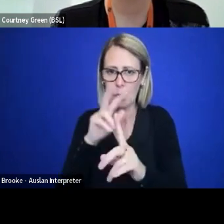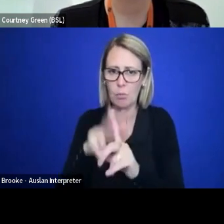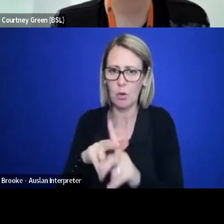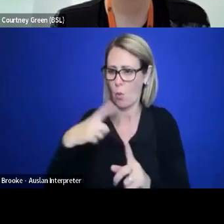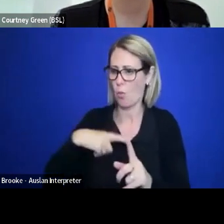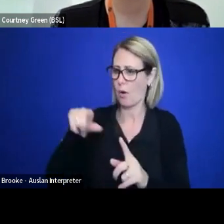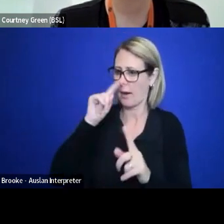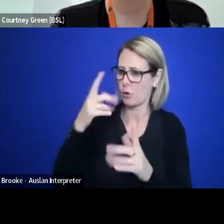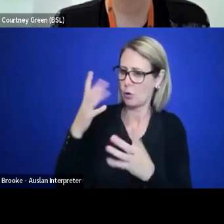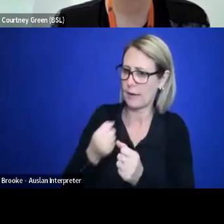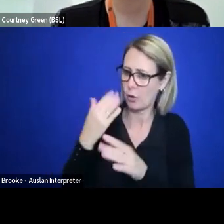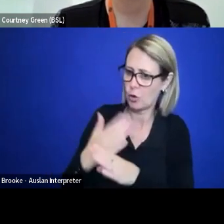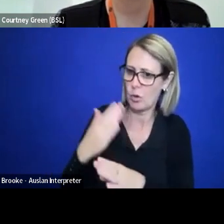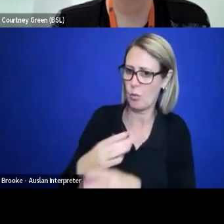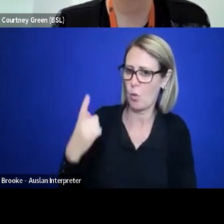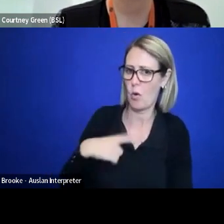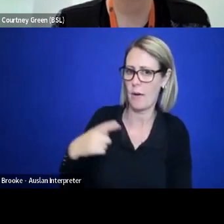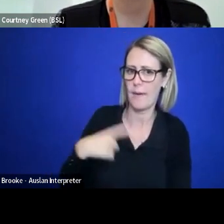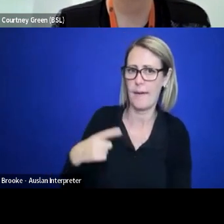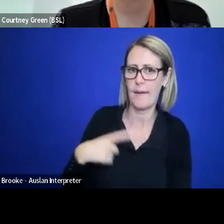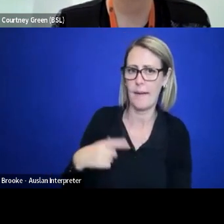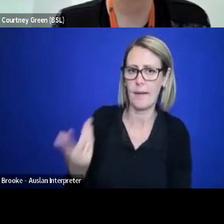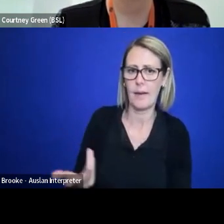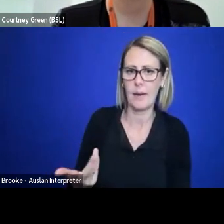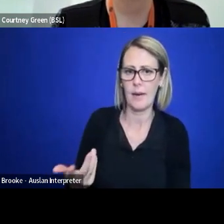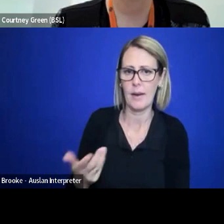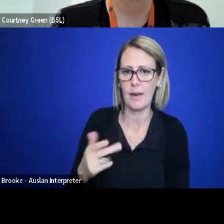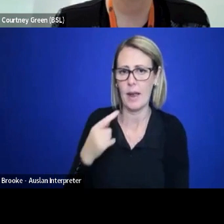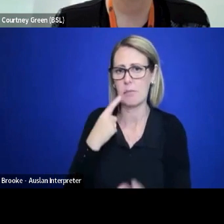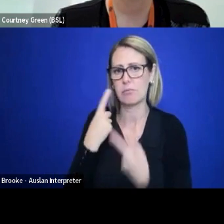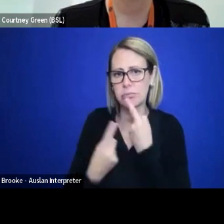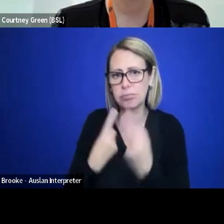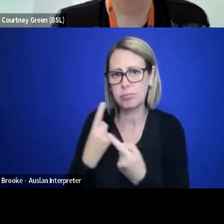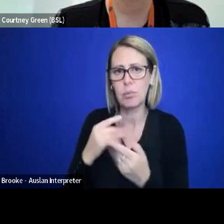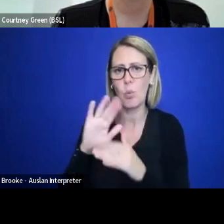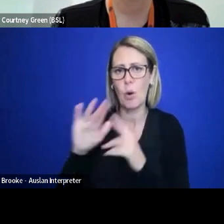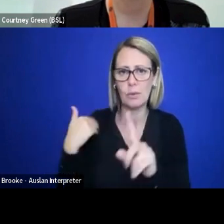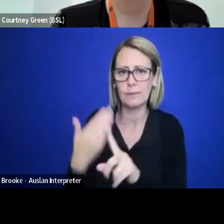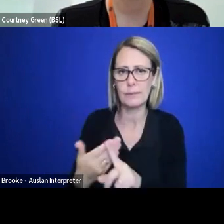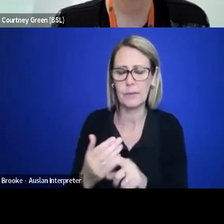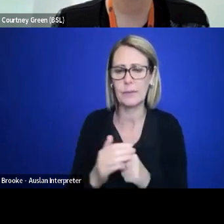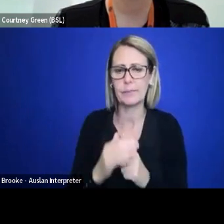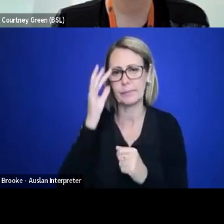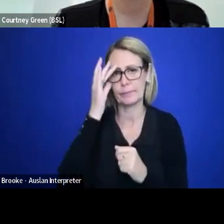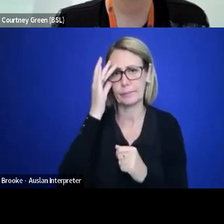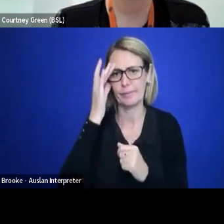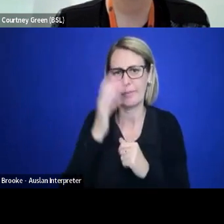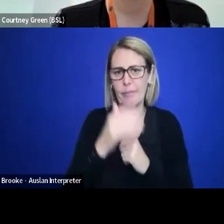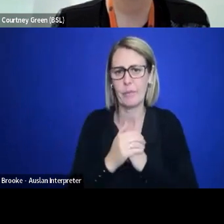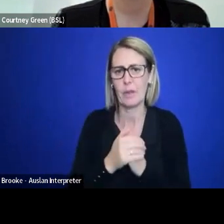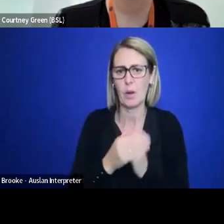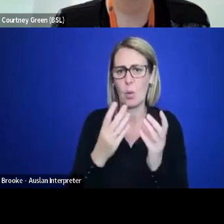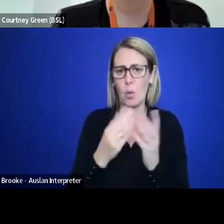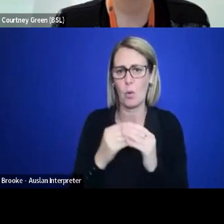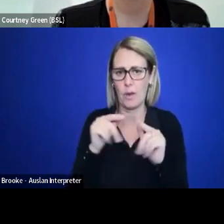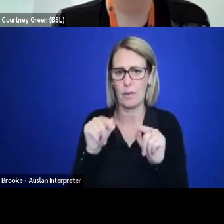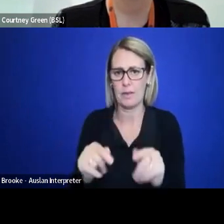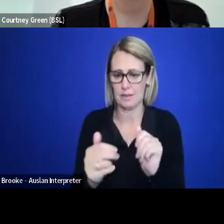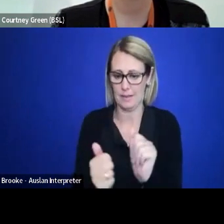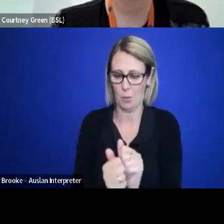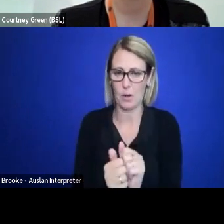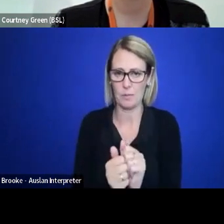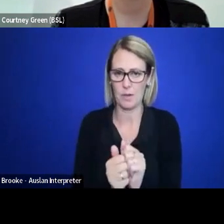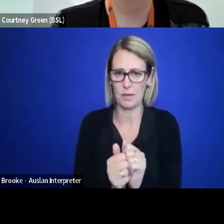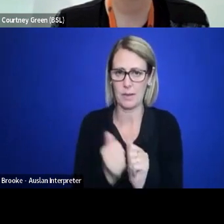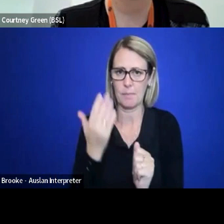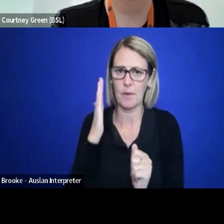job? And just, progress on what we've done. The thing was that with these appointments, my